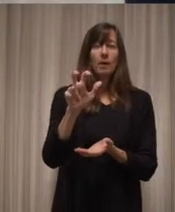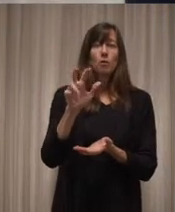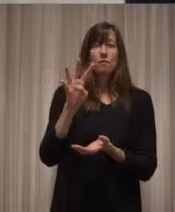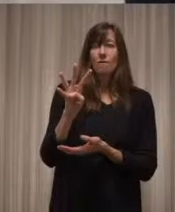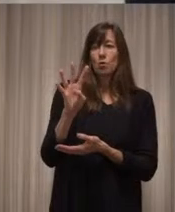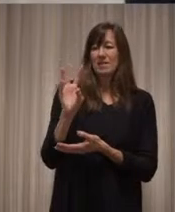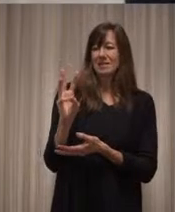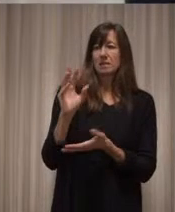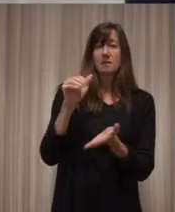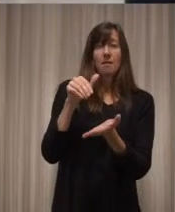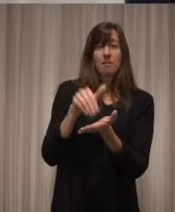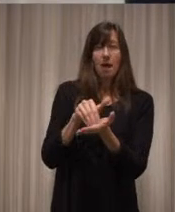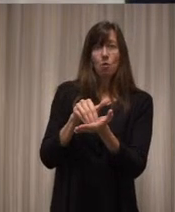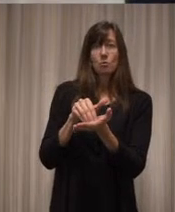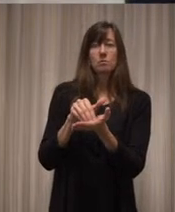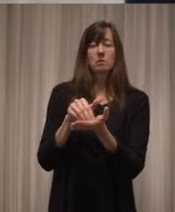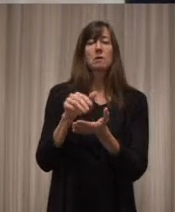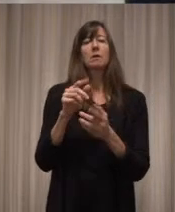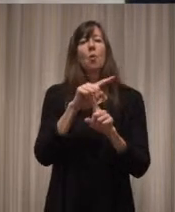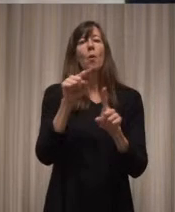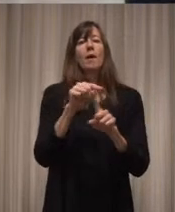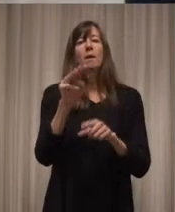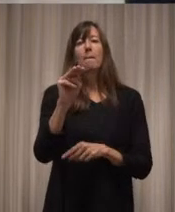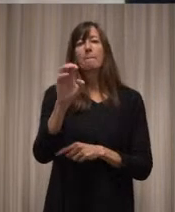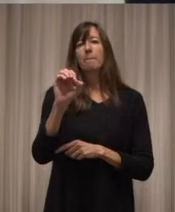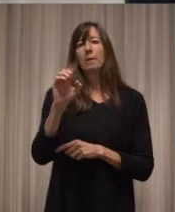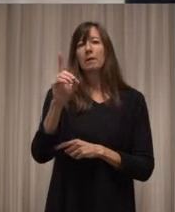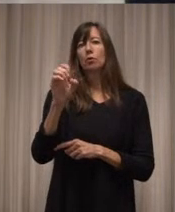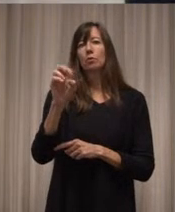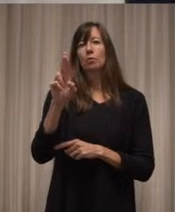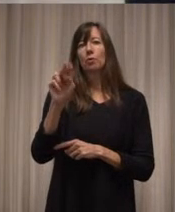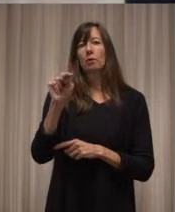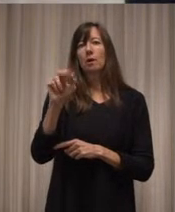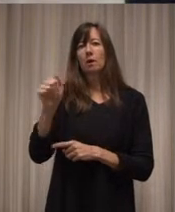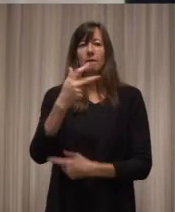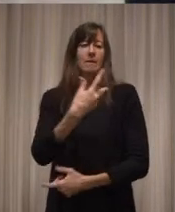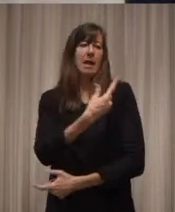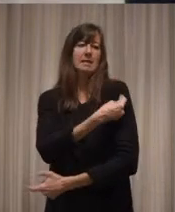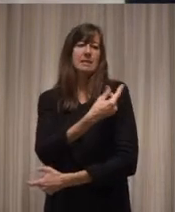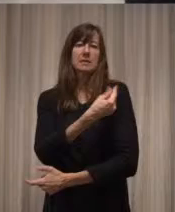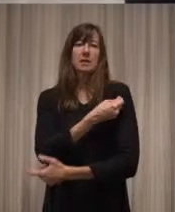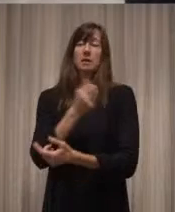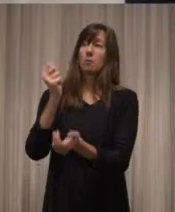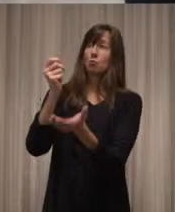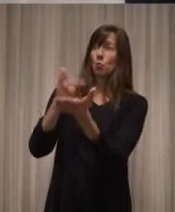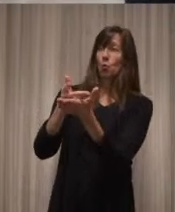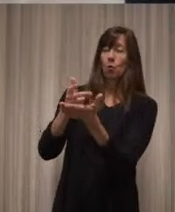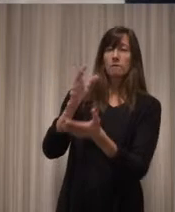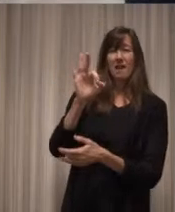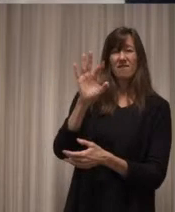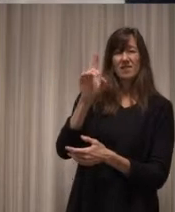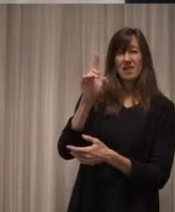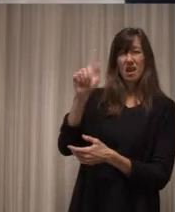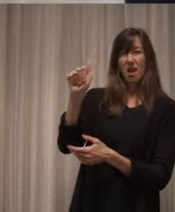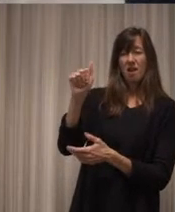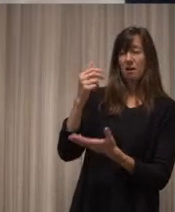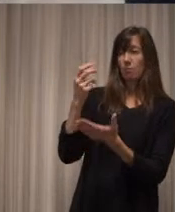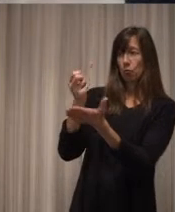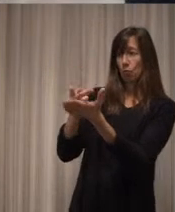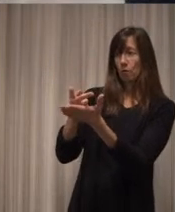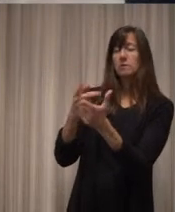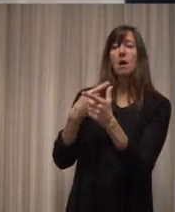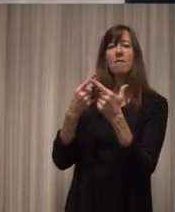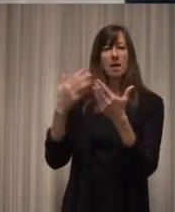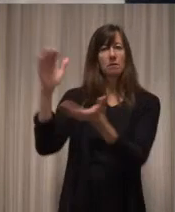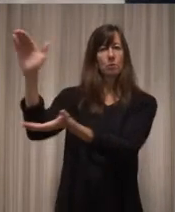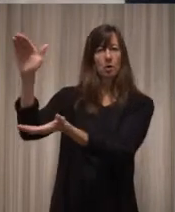doses once the Moderna vaccine receives FDA approval. We anticipate that that will happen in the coming days and that we will start to